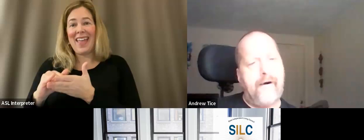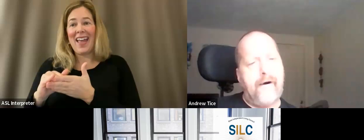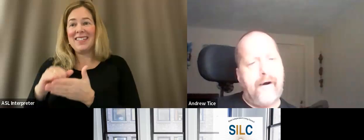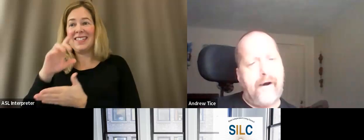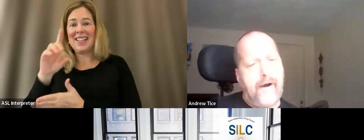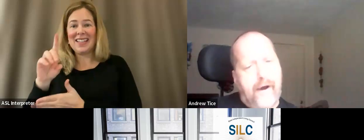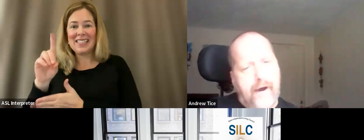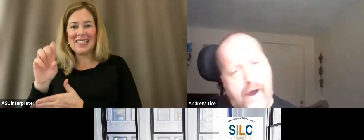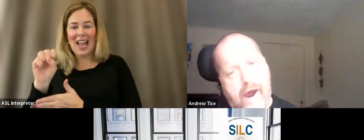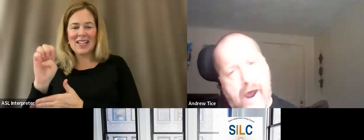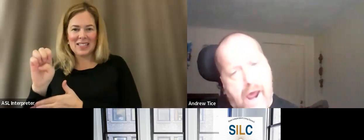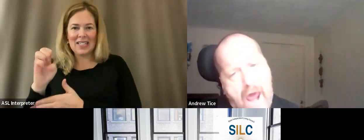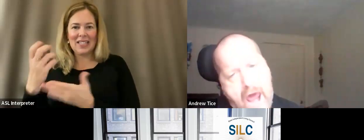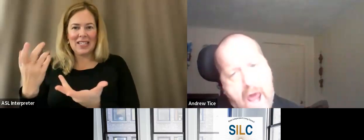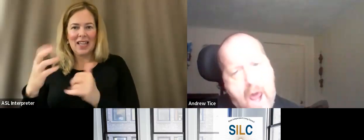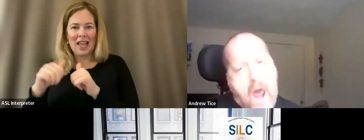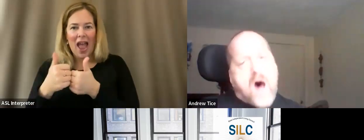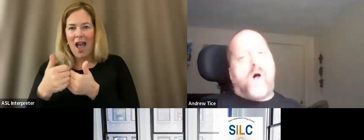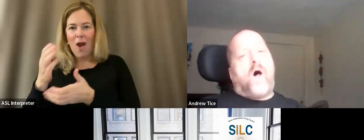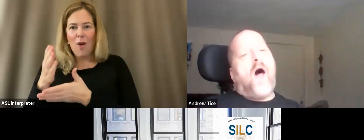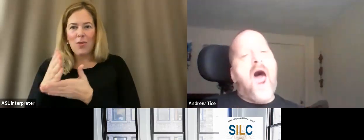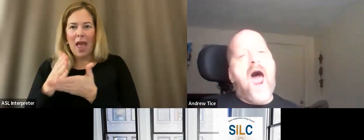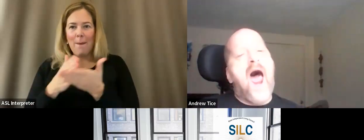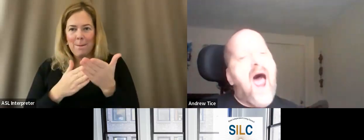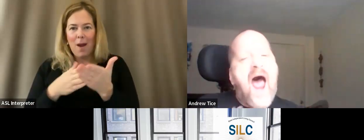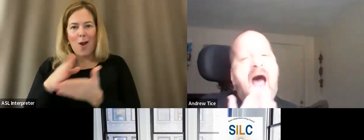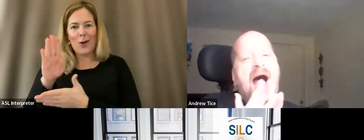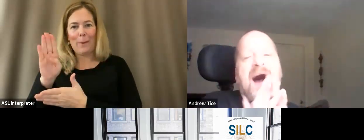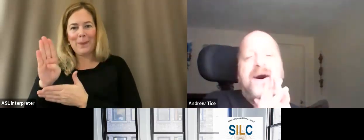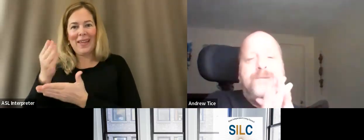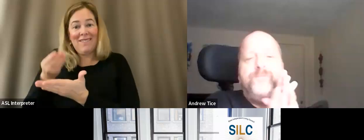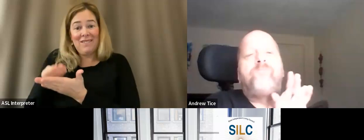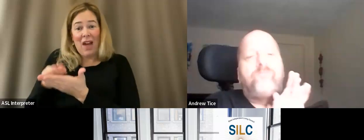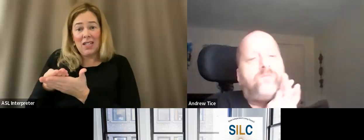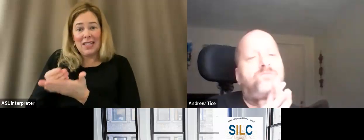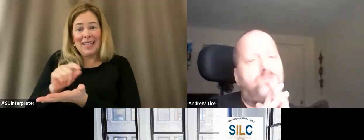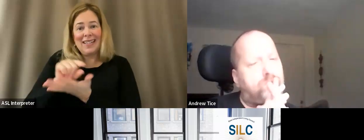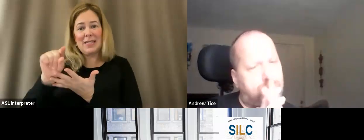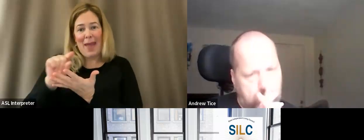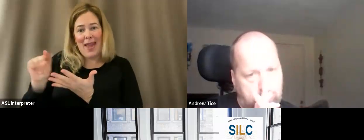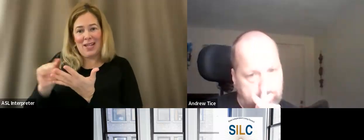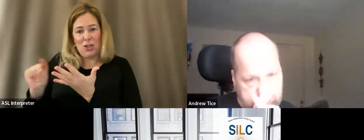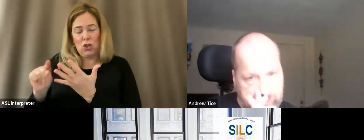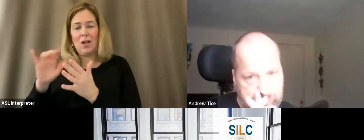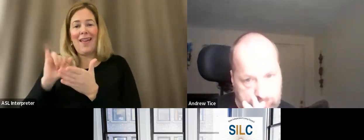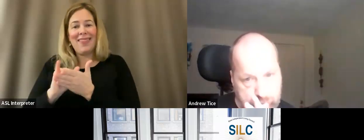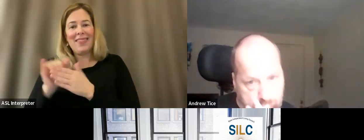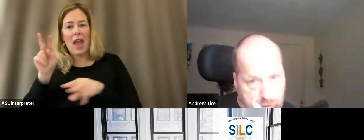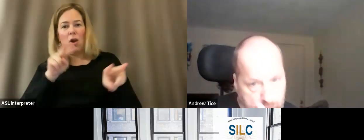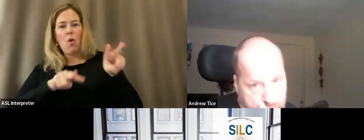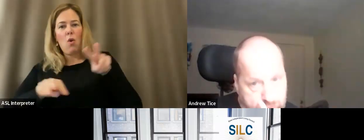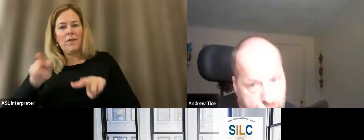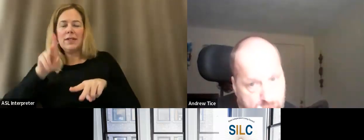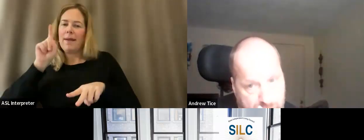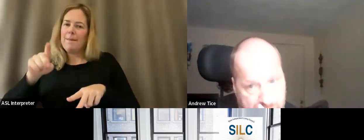to how the Part B funding is being managed. The process for that oversight has to be negotiated and